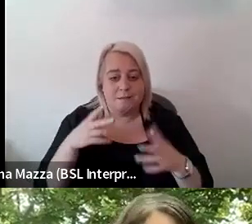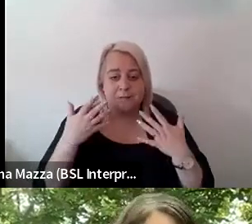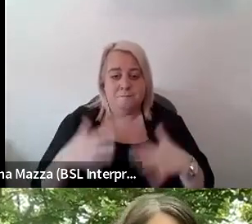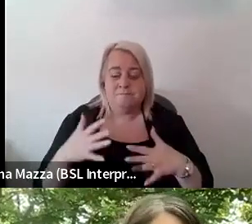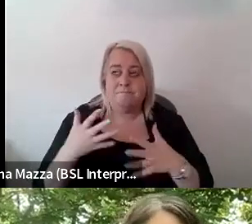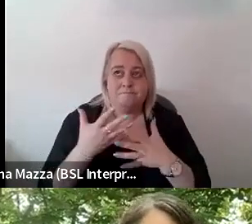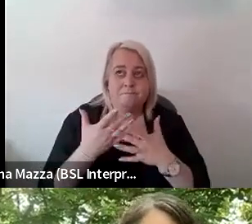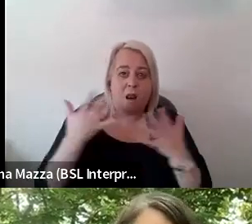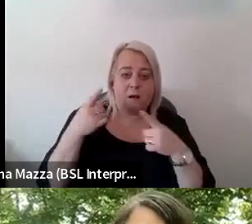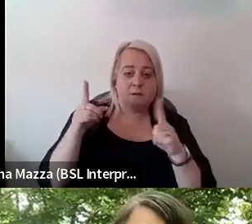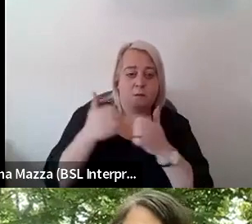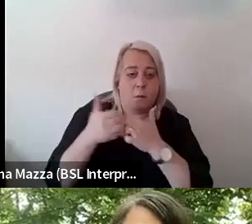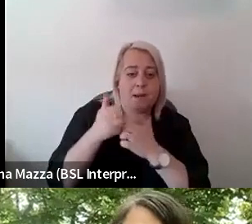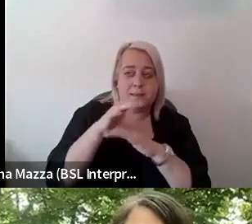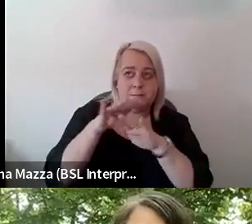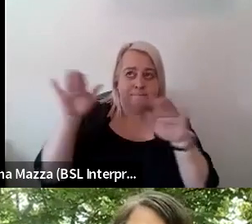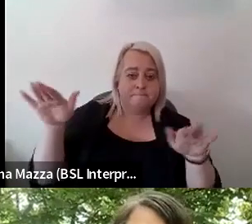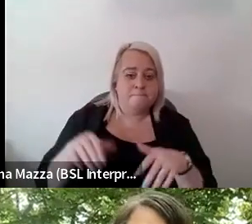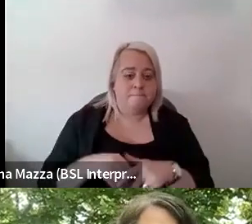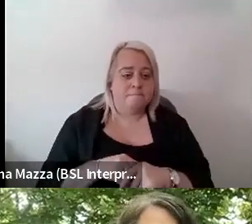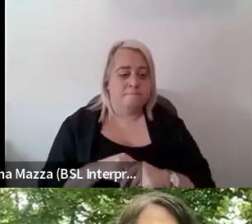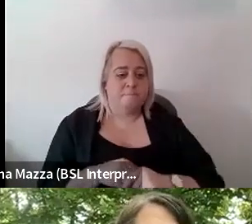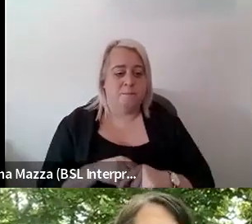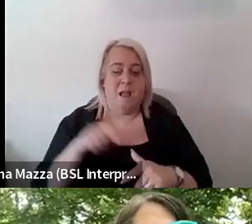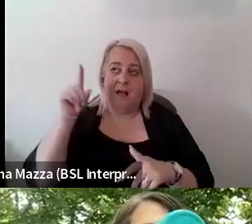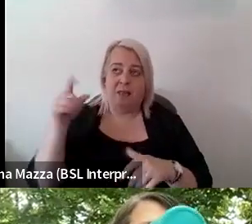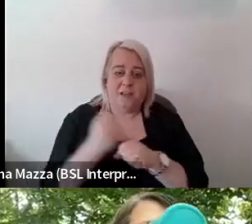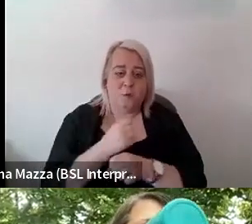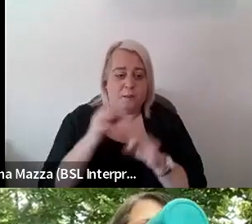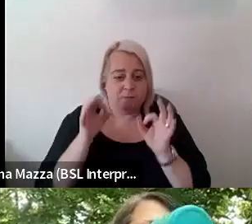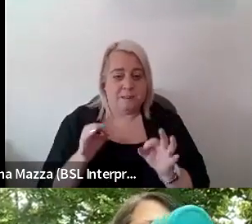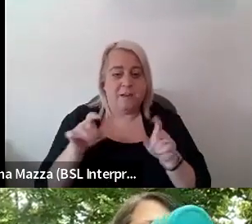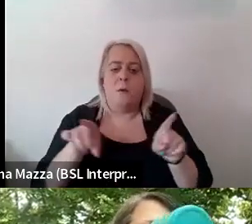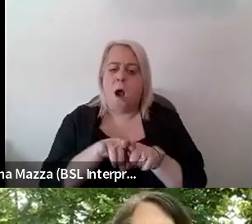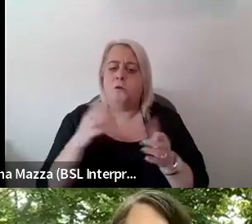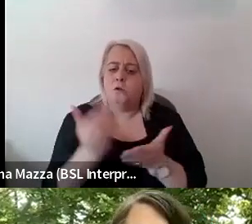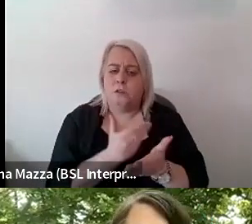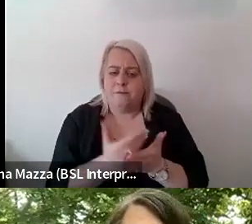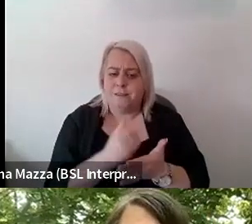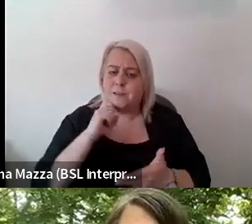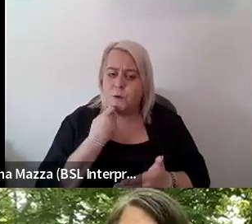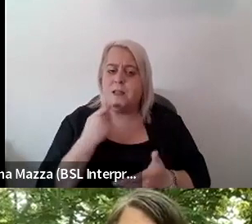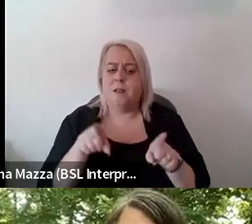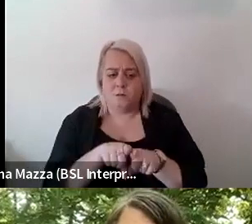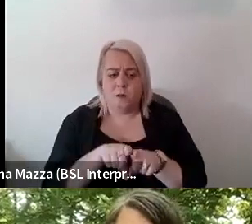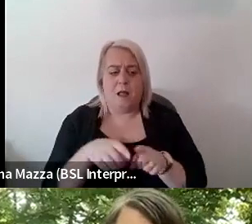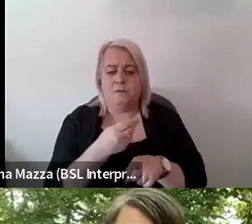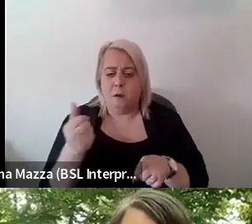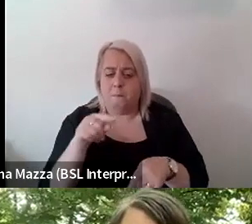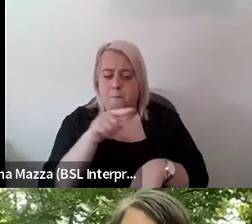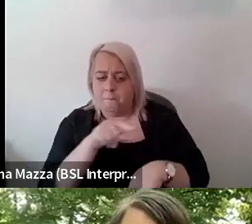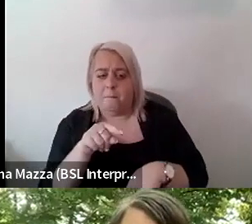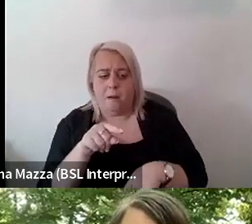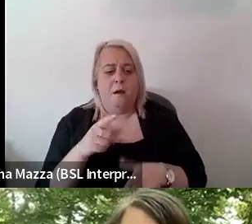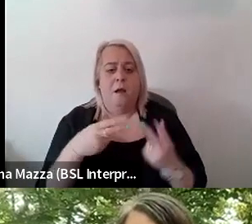there's some companies that do that specifically, but there's also lots of different charities. So it depends on whether you want to go to, you